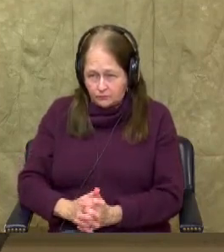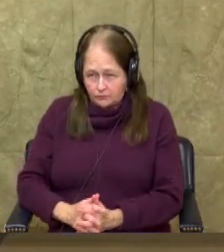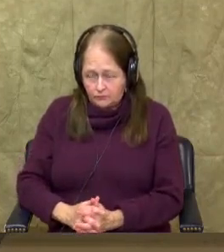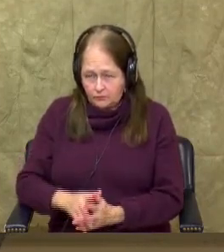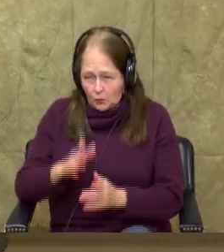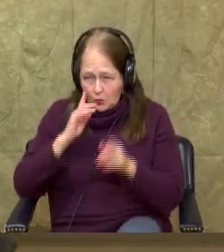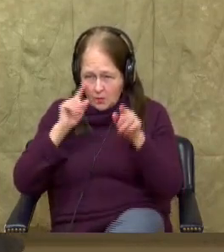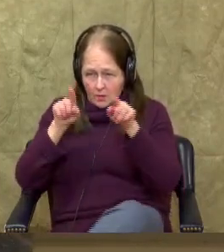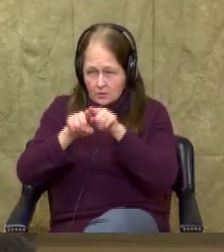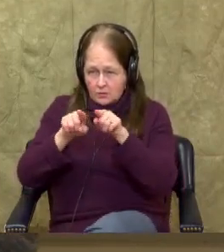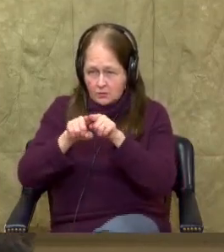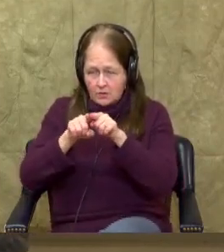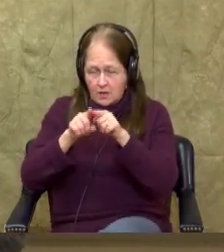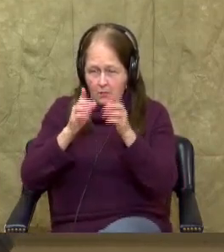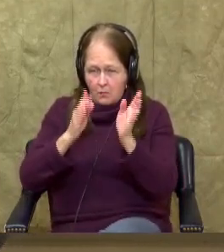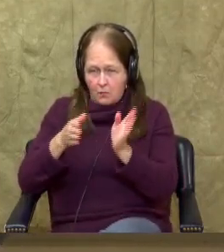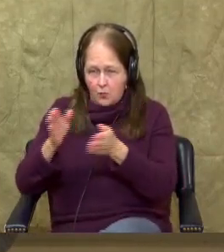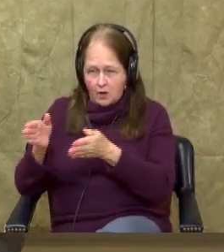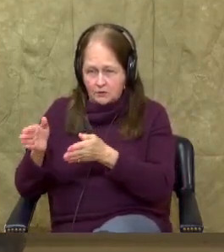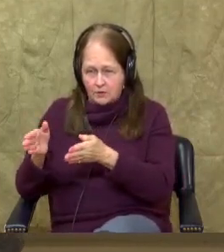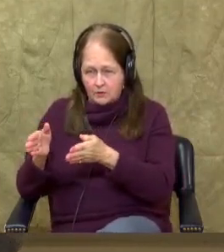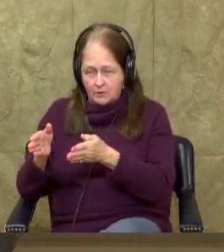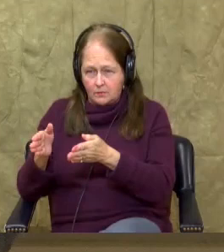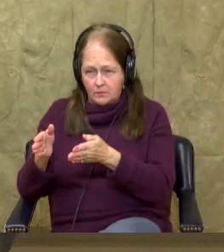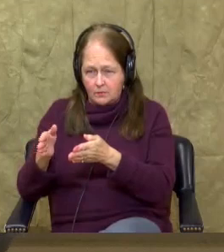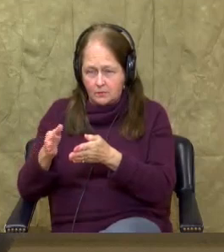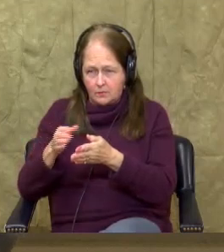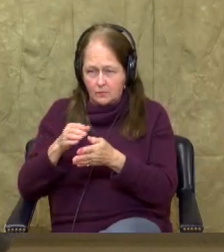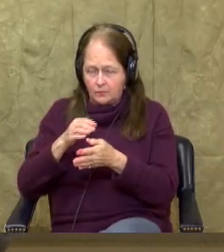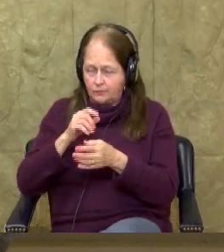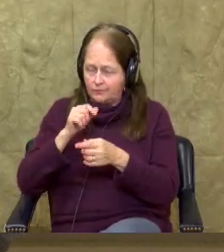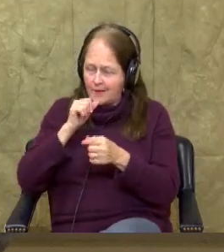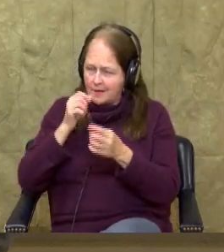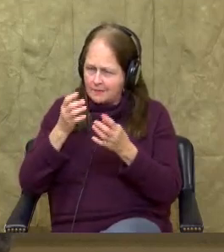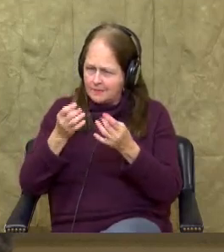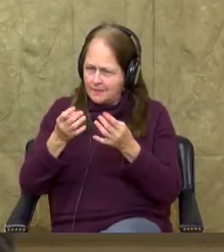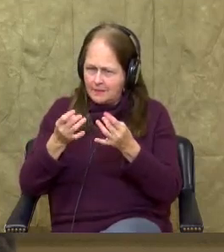It would be the same process. These are not wanting to stick.